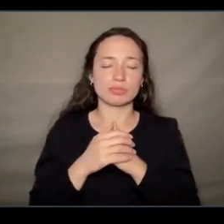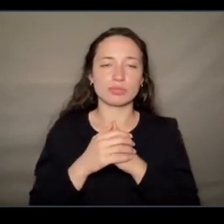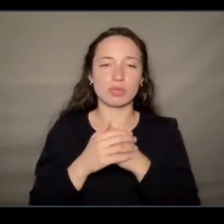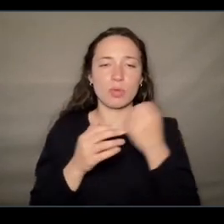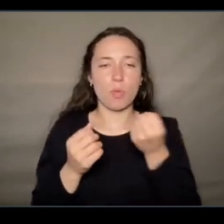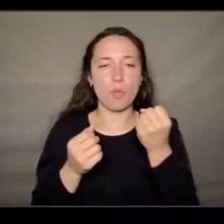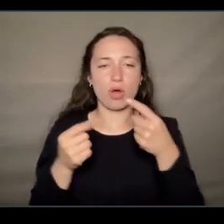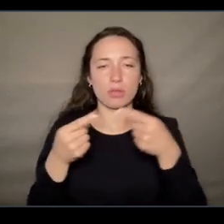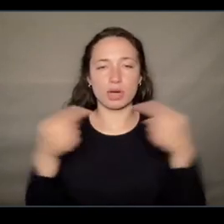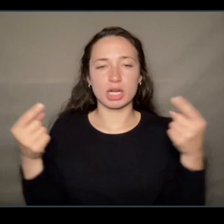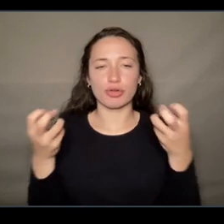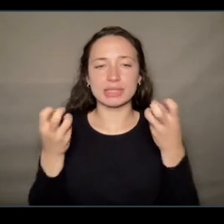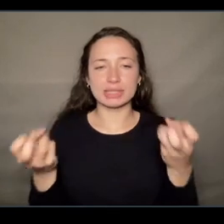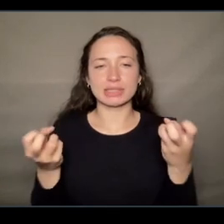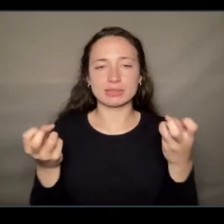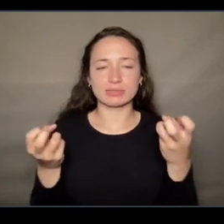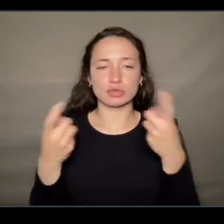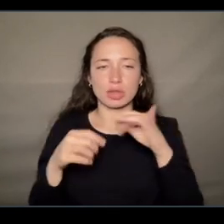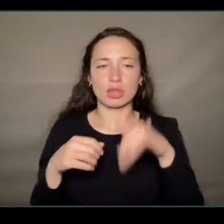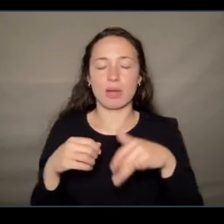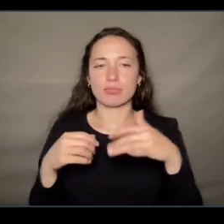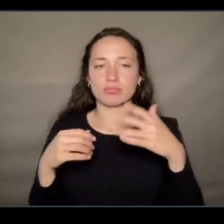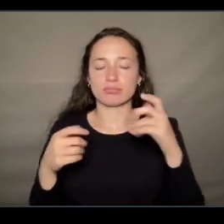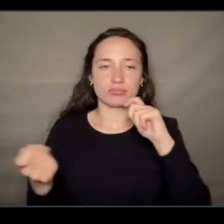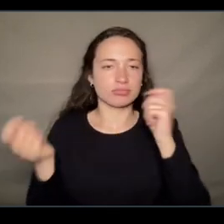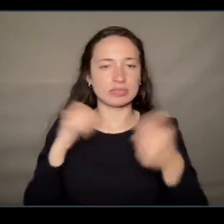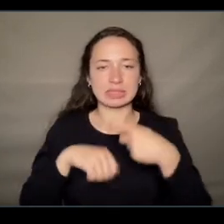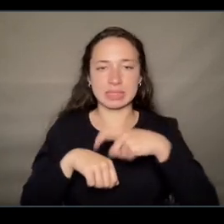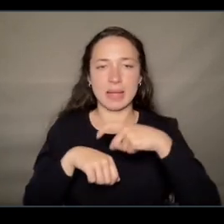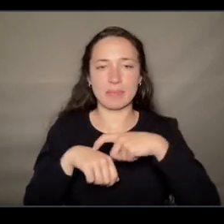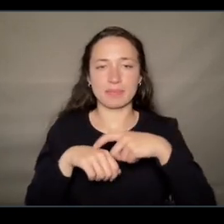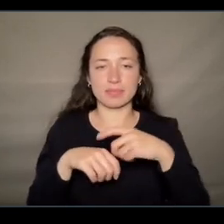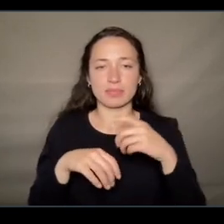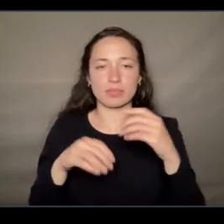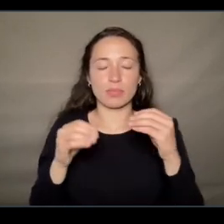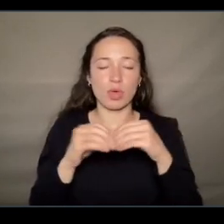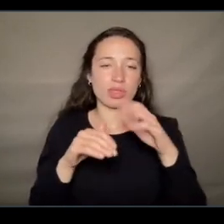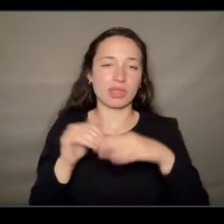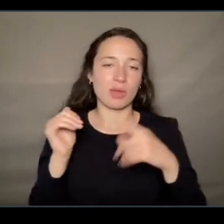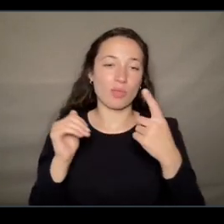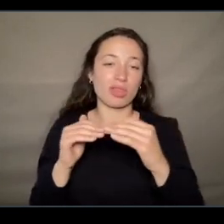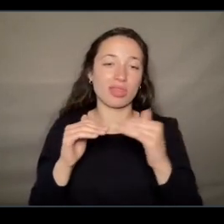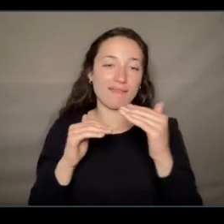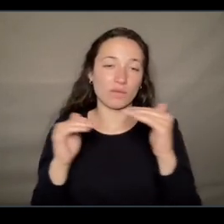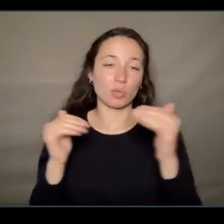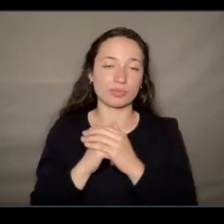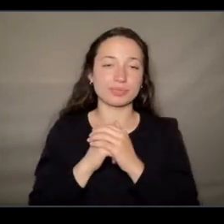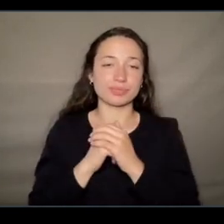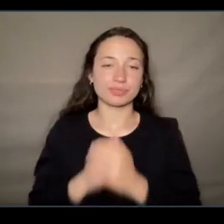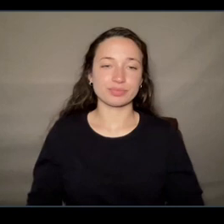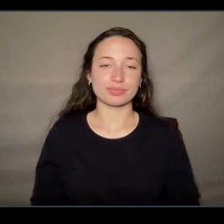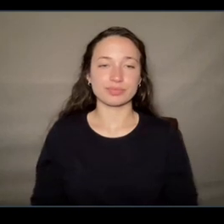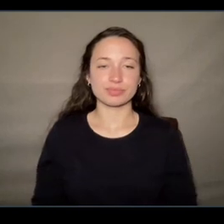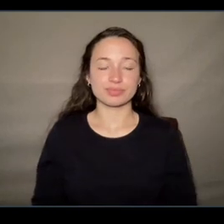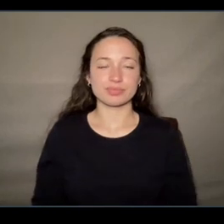hold the polarities during that momentous time on more than one level.